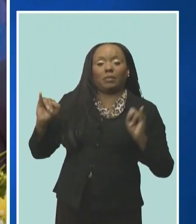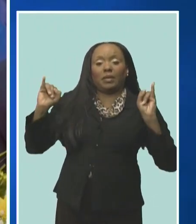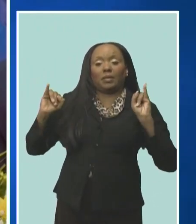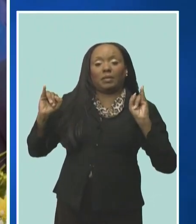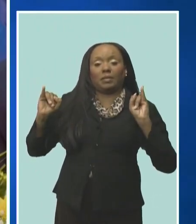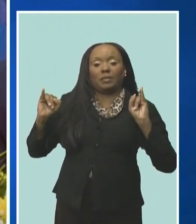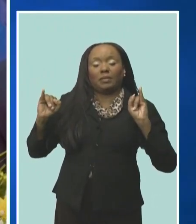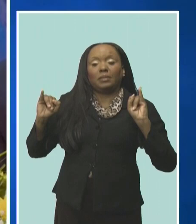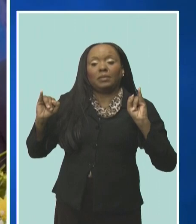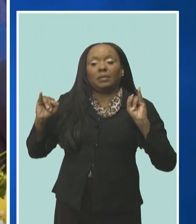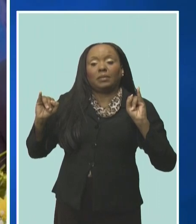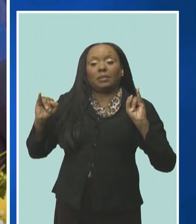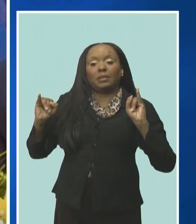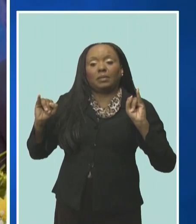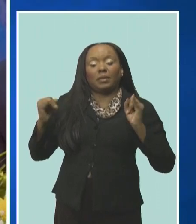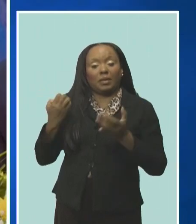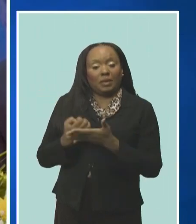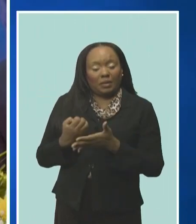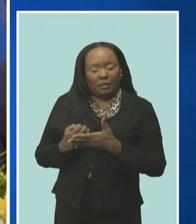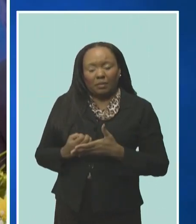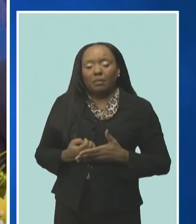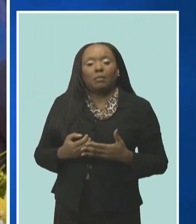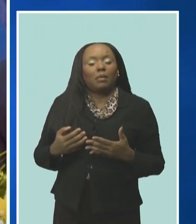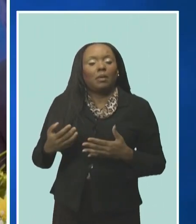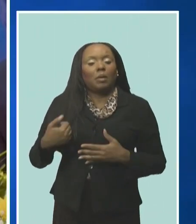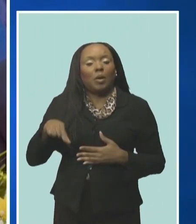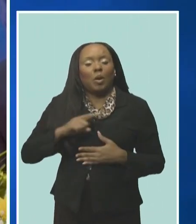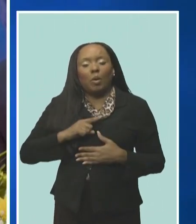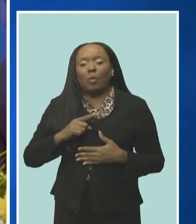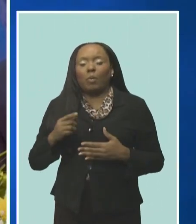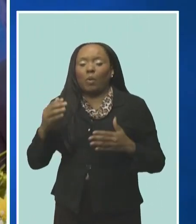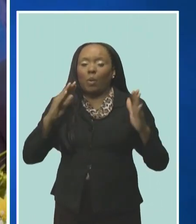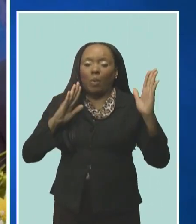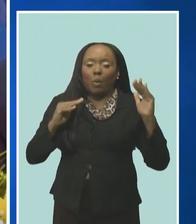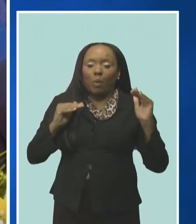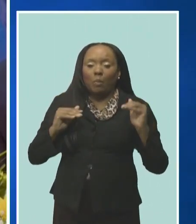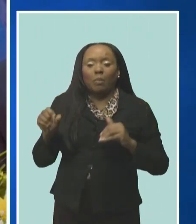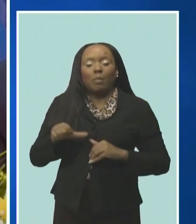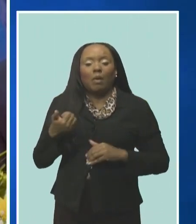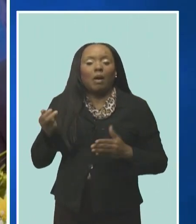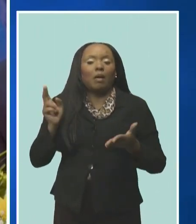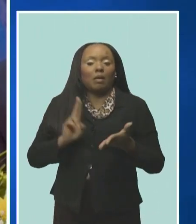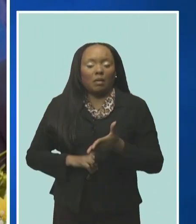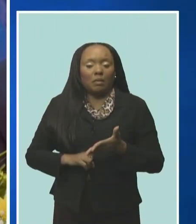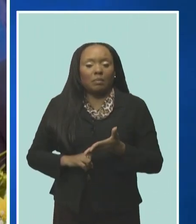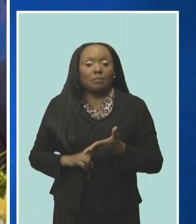forward in the very near future to a Petro-Caribe II arrangement.